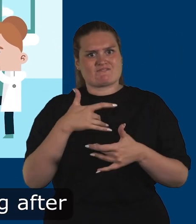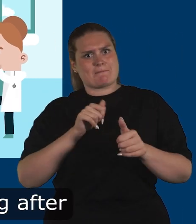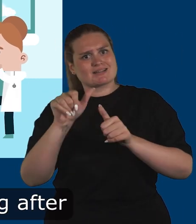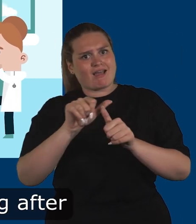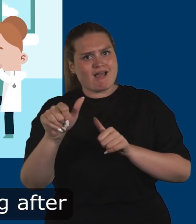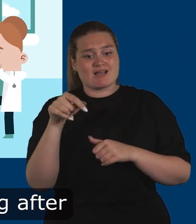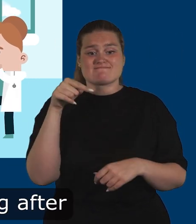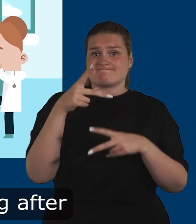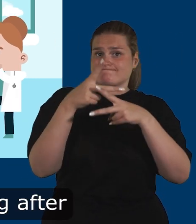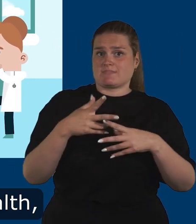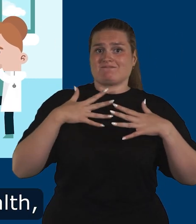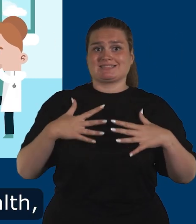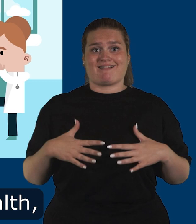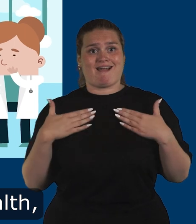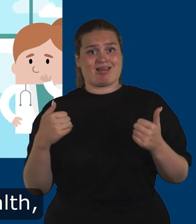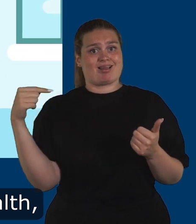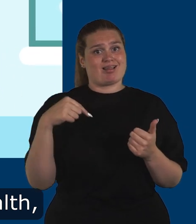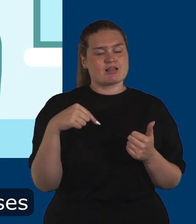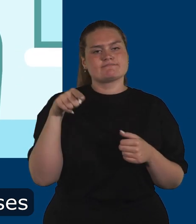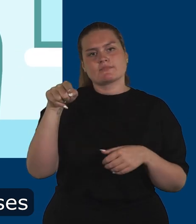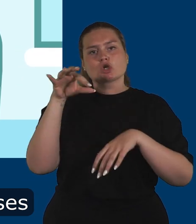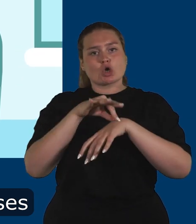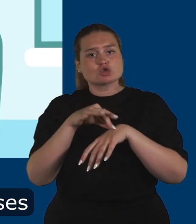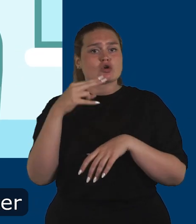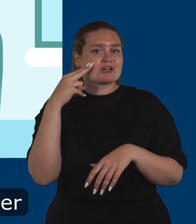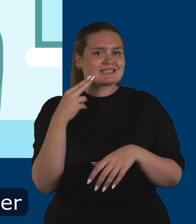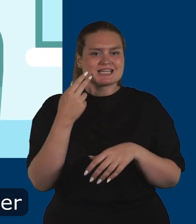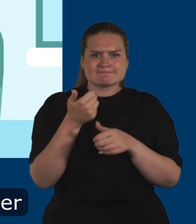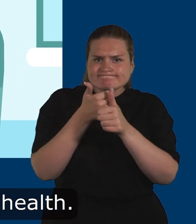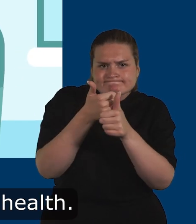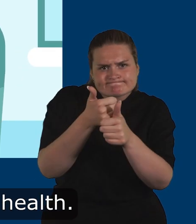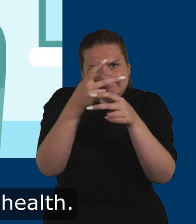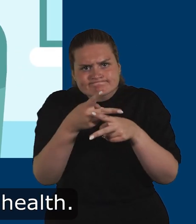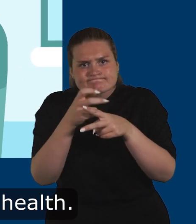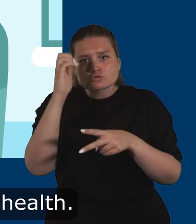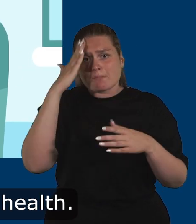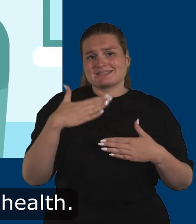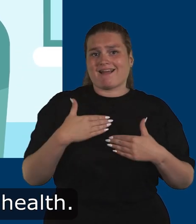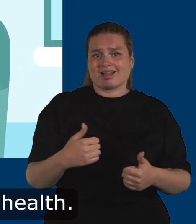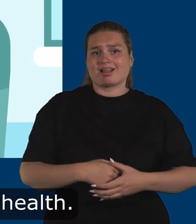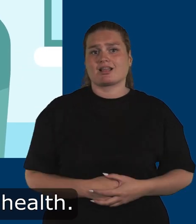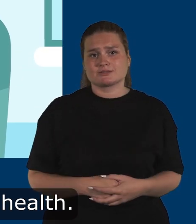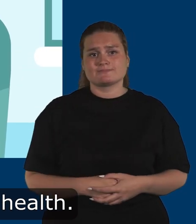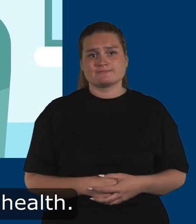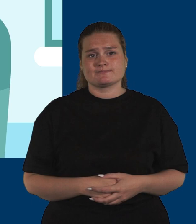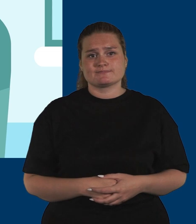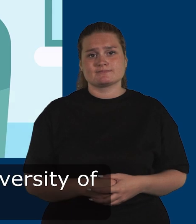So, as well as looking after their physical health, doctors and nurses need to look after the patient's mental health.